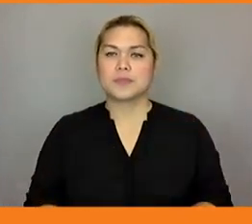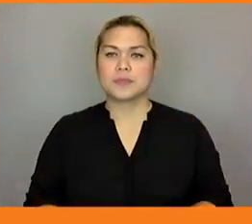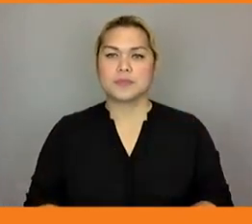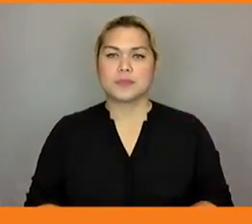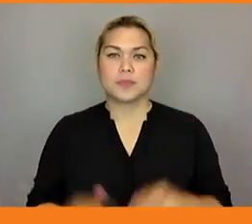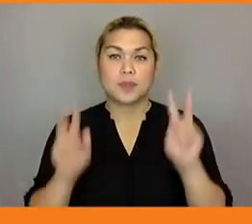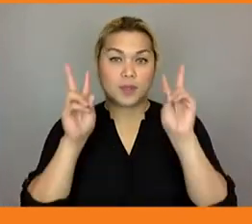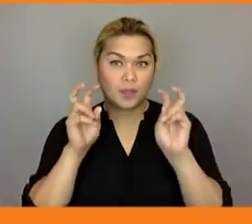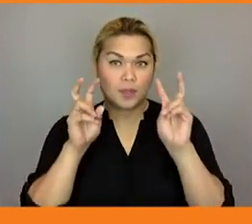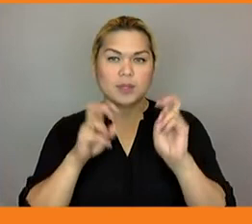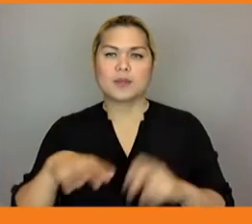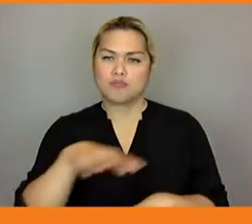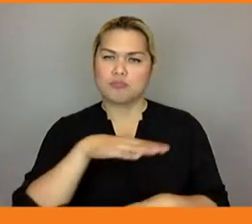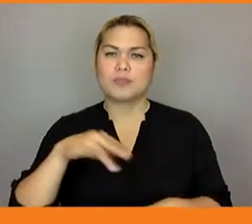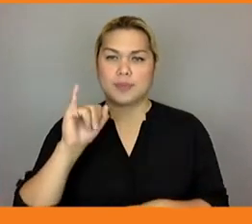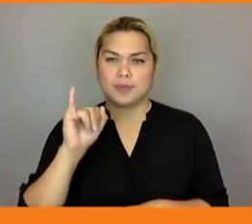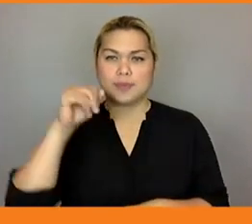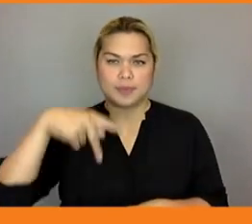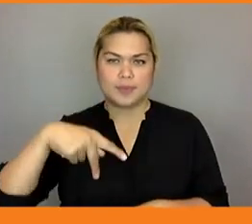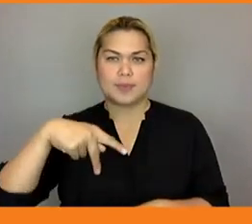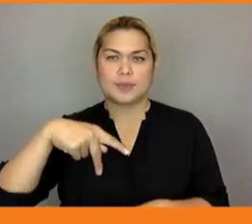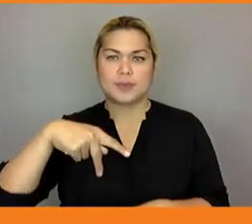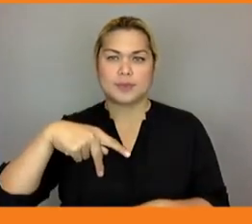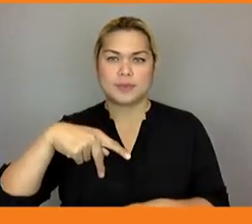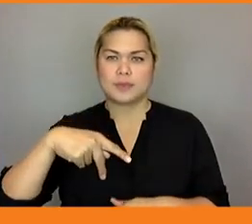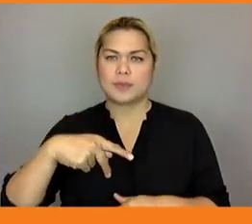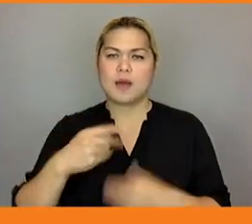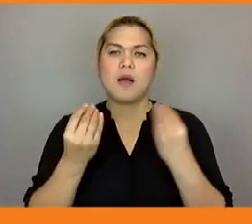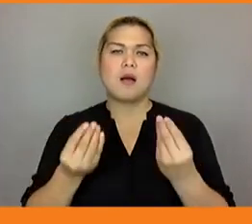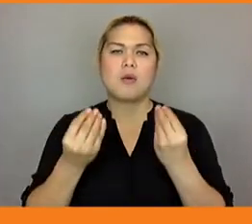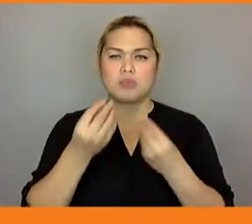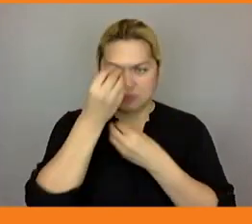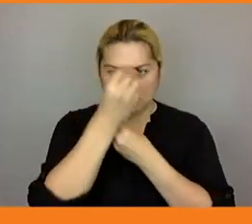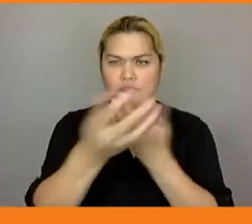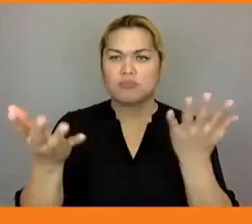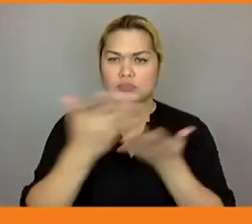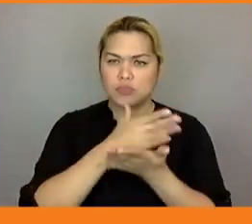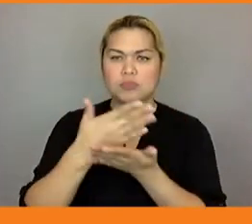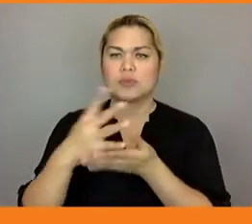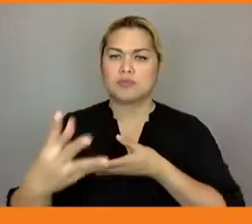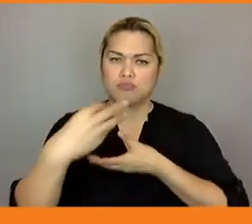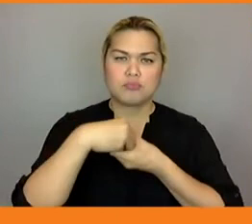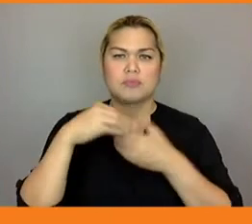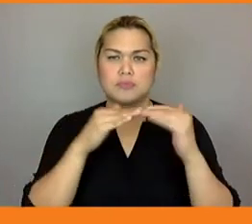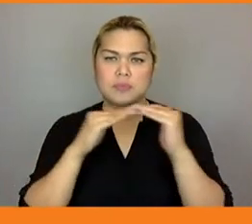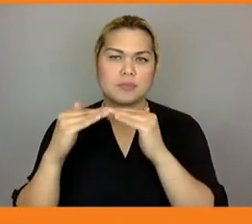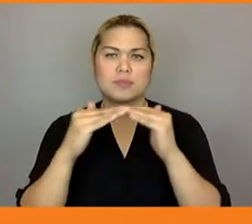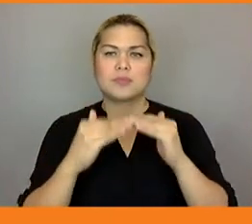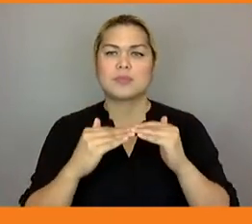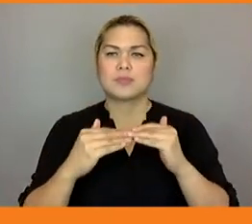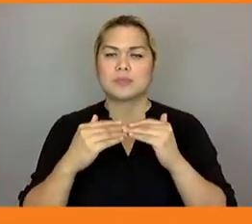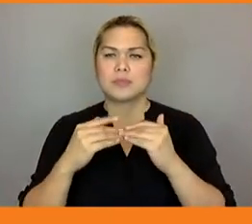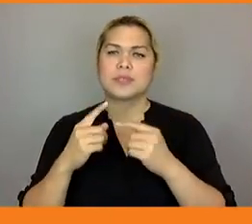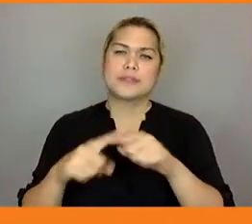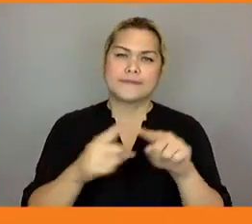information sharing, meaningful consultation and participation, and insufficient environmental and social assessment. Lack of